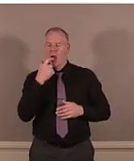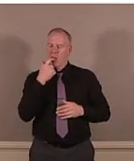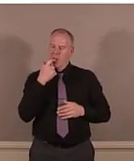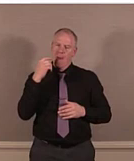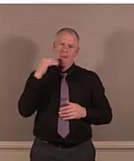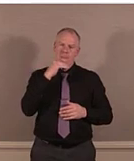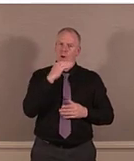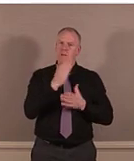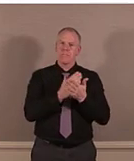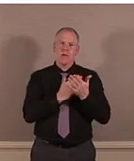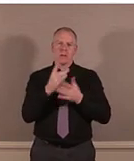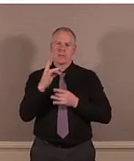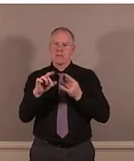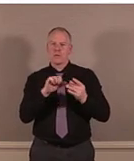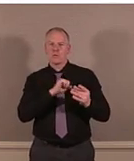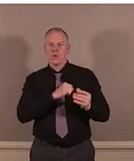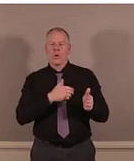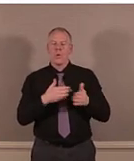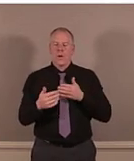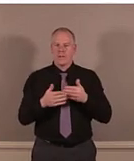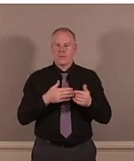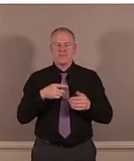critical move to ensure